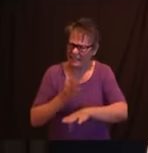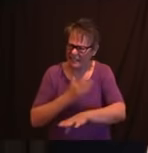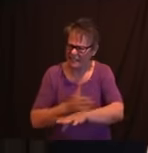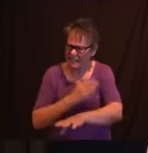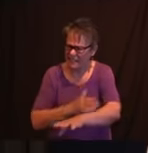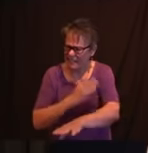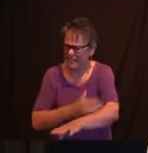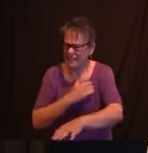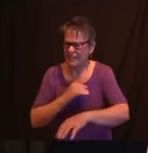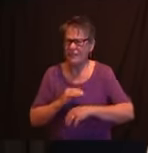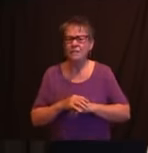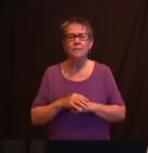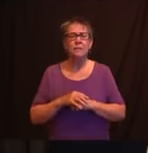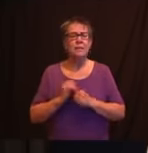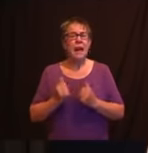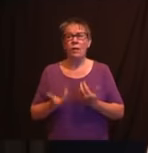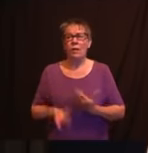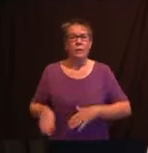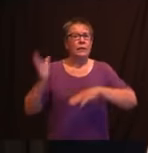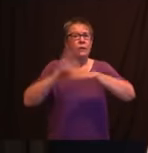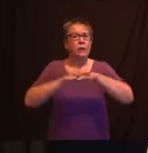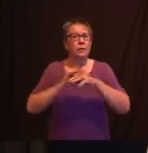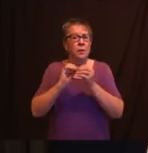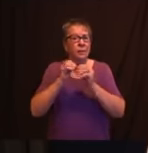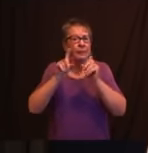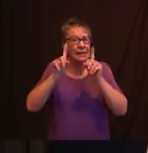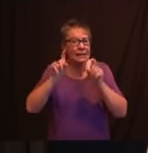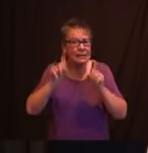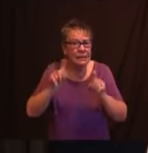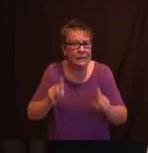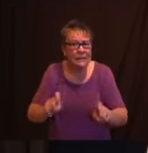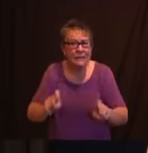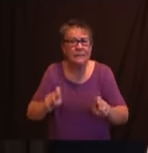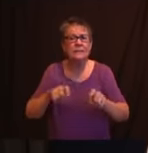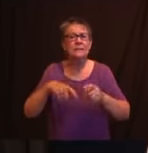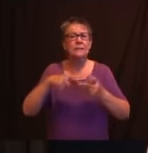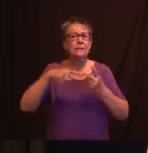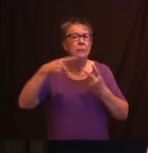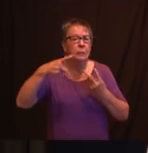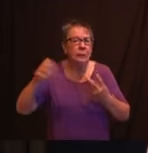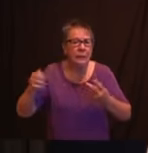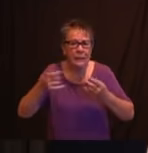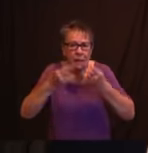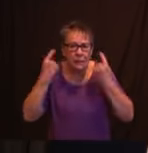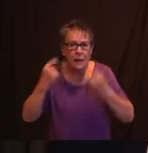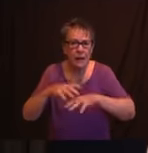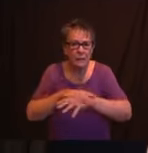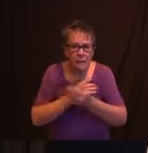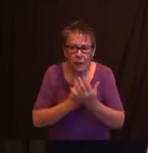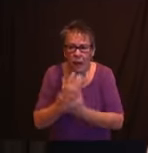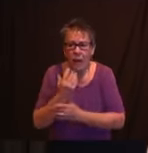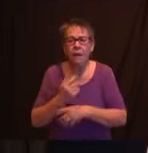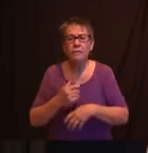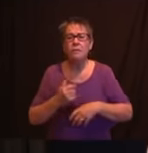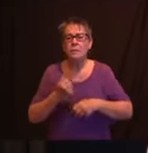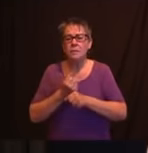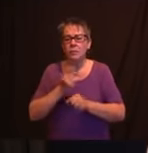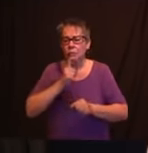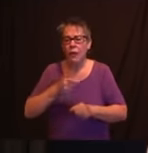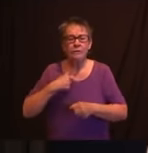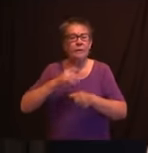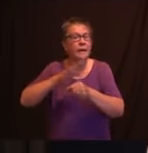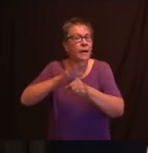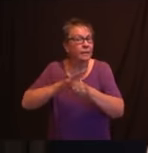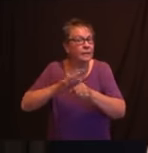residents who haven't seen their families for months, and ensuring adequate paid sick leave and hazard pay for workers who are